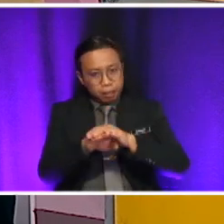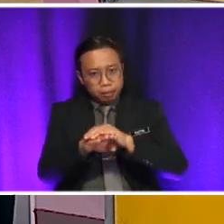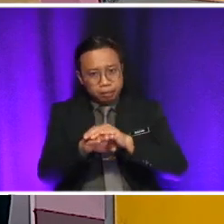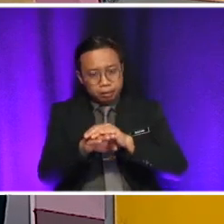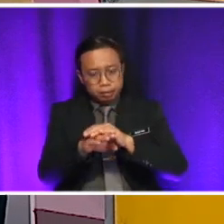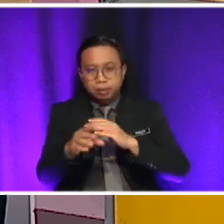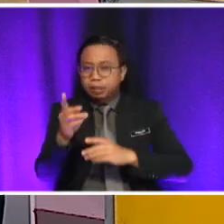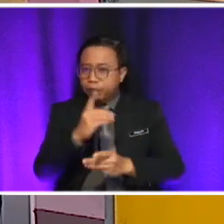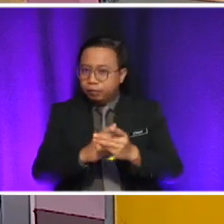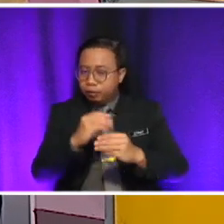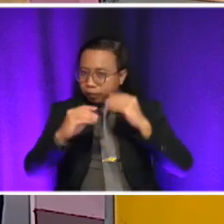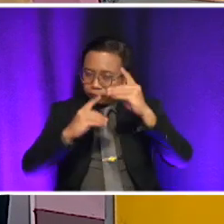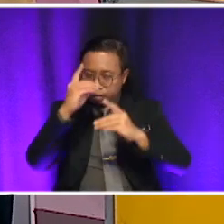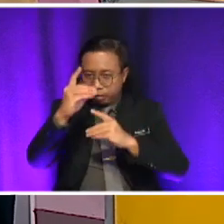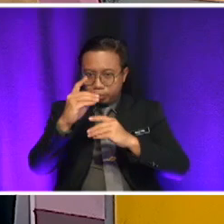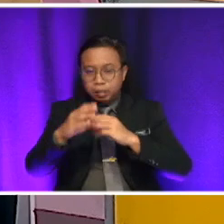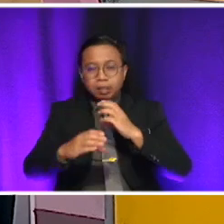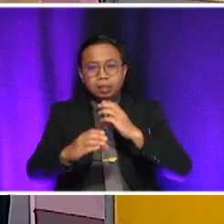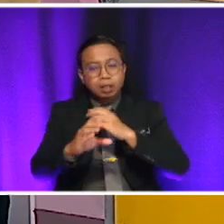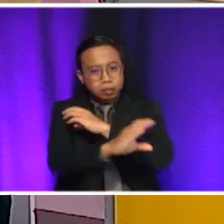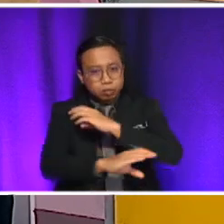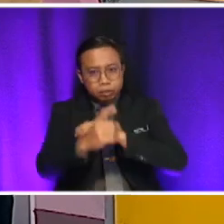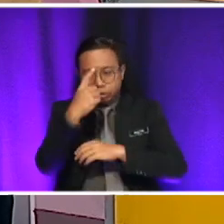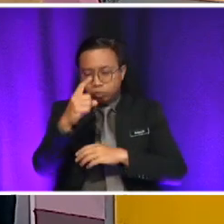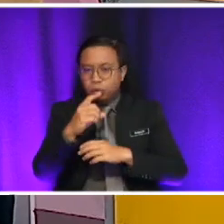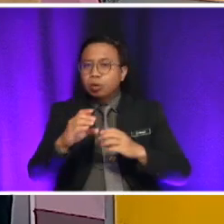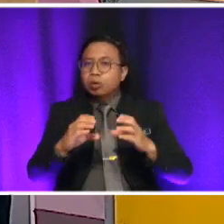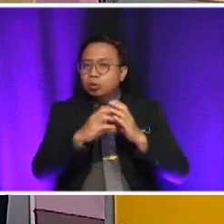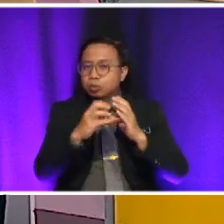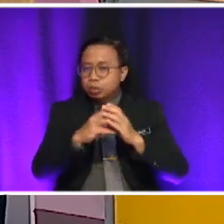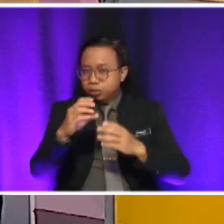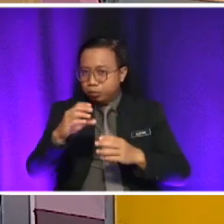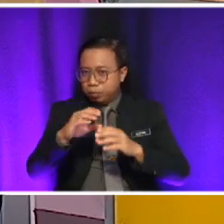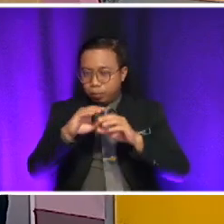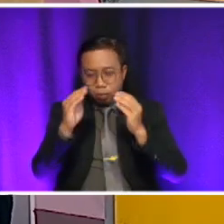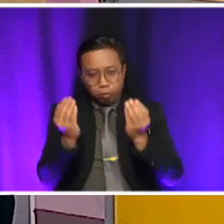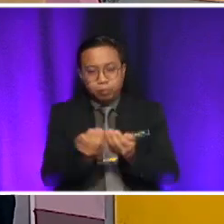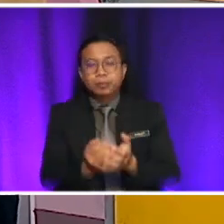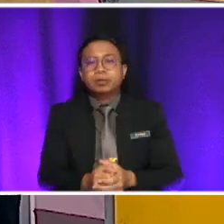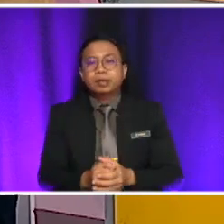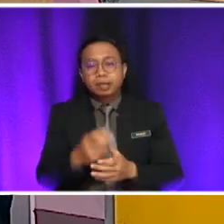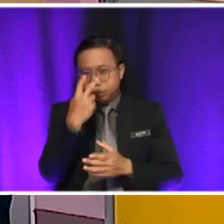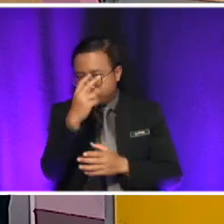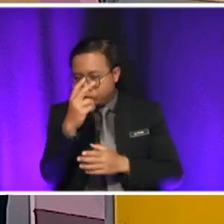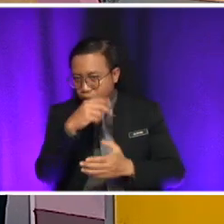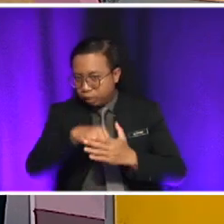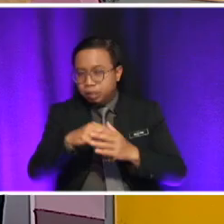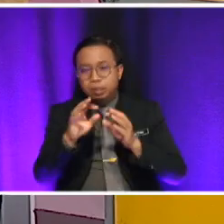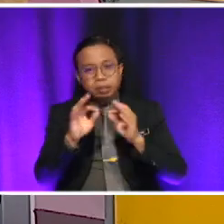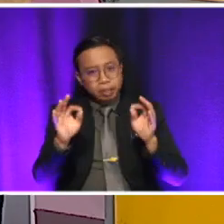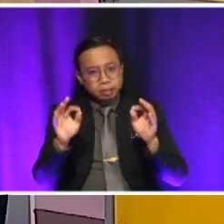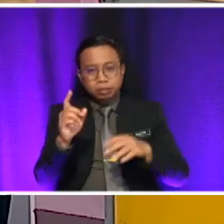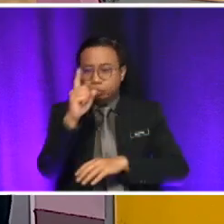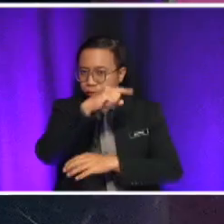country where they use balls to charge power through the movement of the balls. That is what we are going to explore in our text today. Wow, that